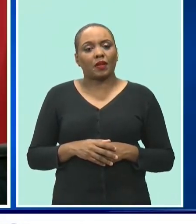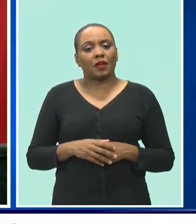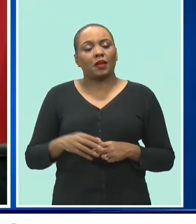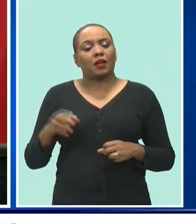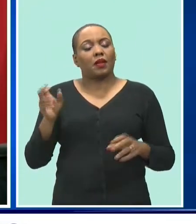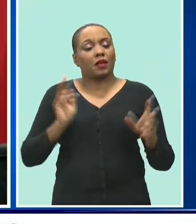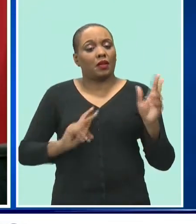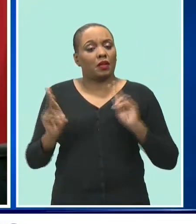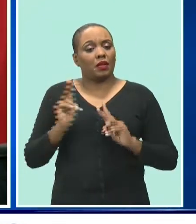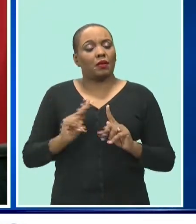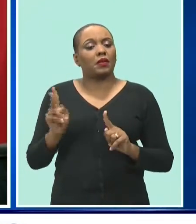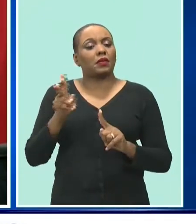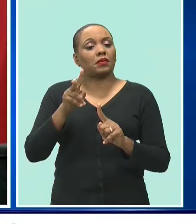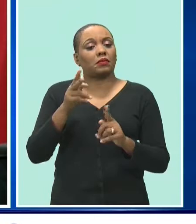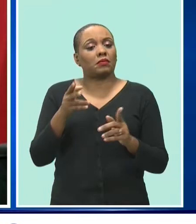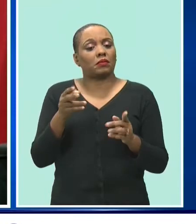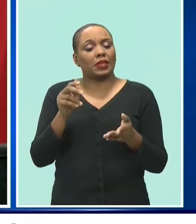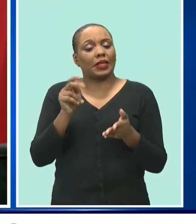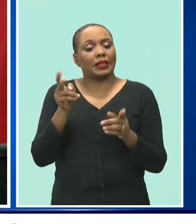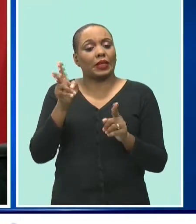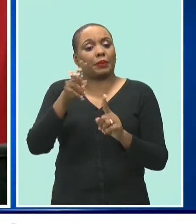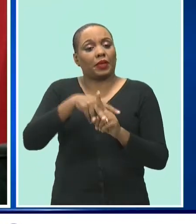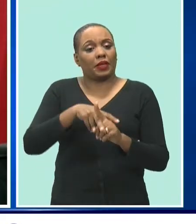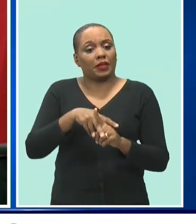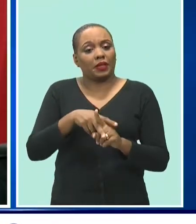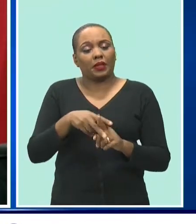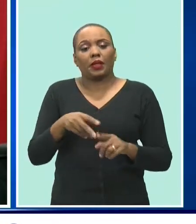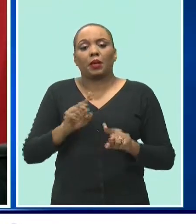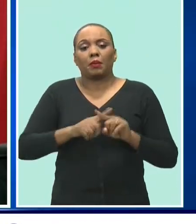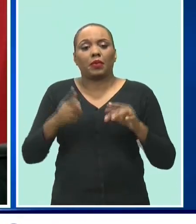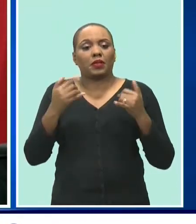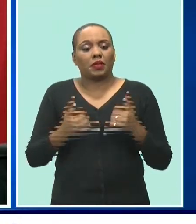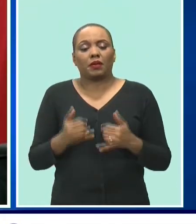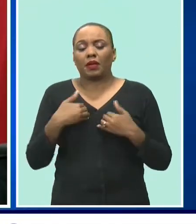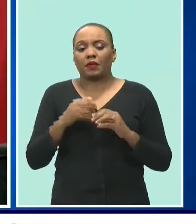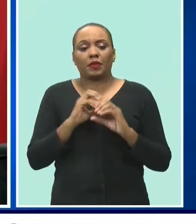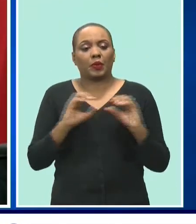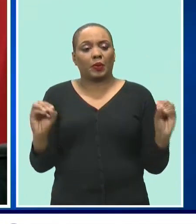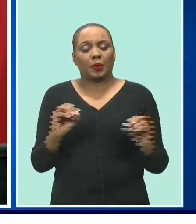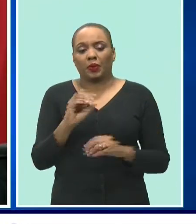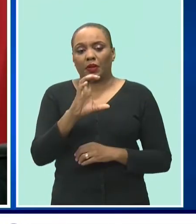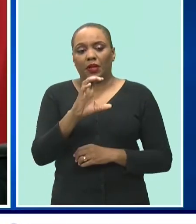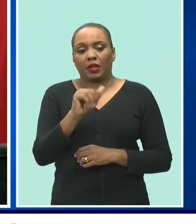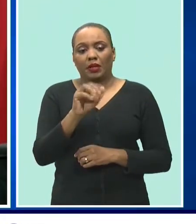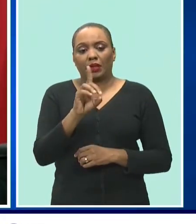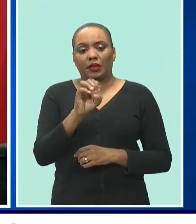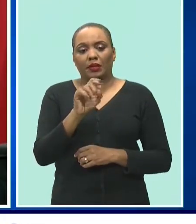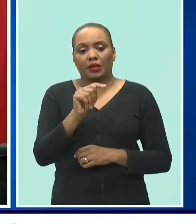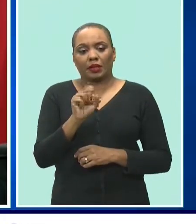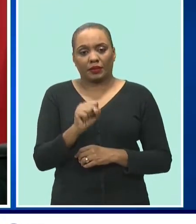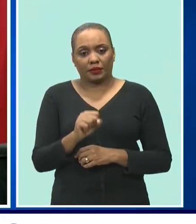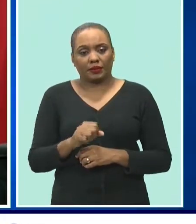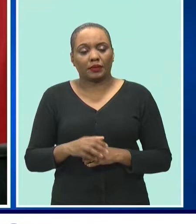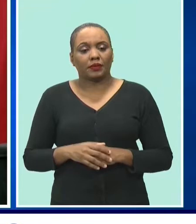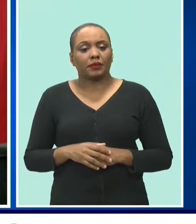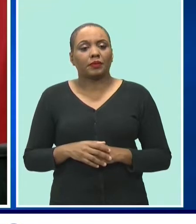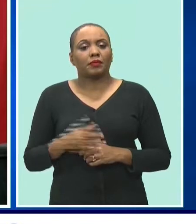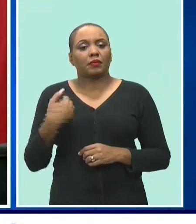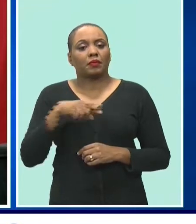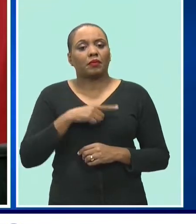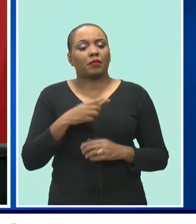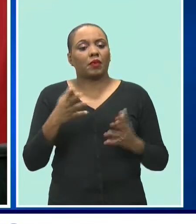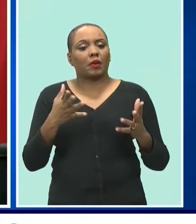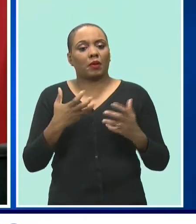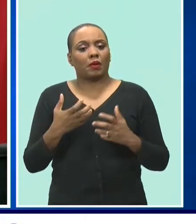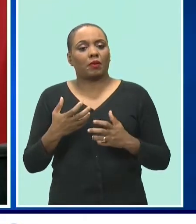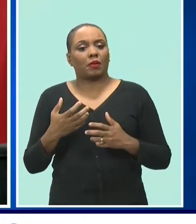the institution. Currently, we have no cadets or apprentices. The practice of brain staffing at age